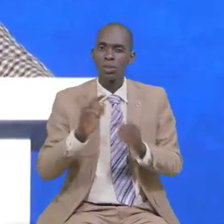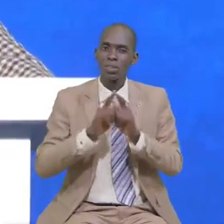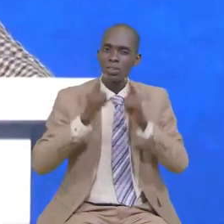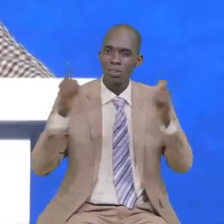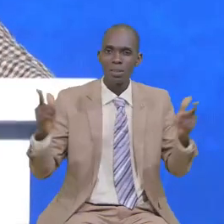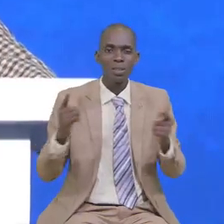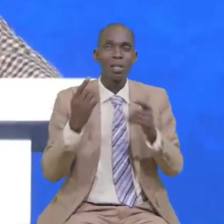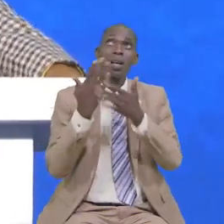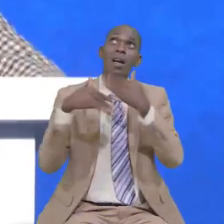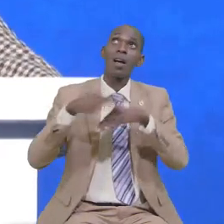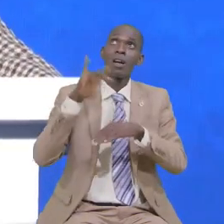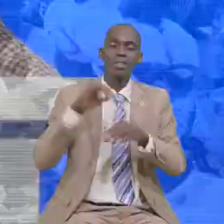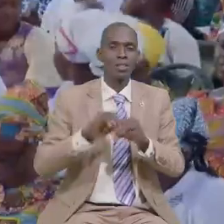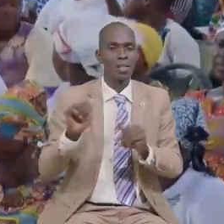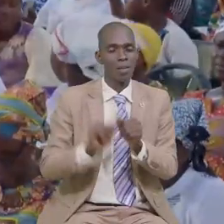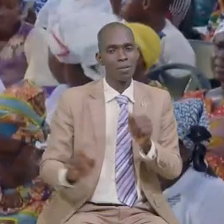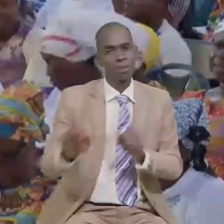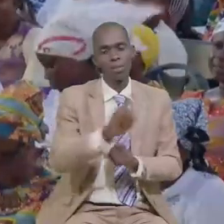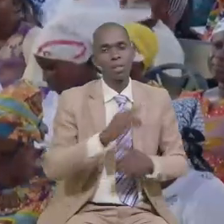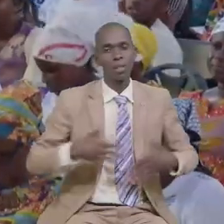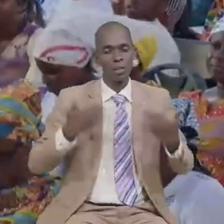heavenly, in every life here tonight.